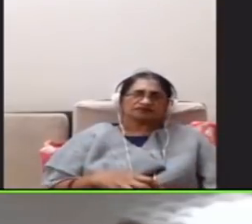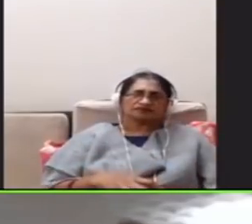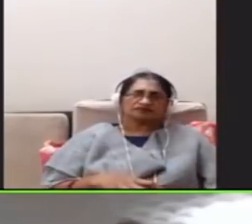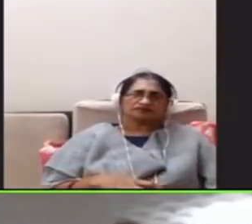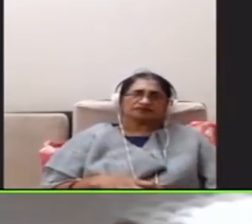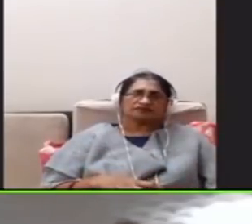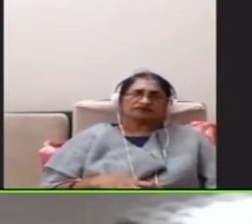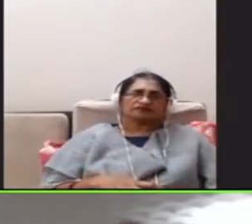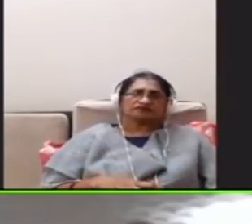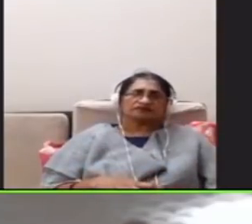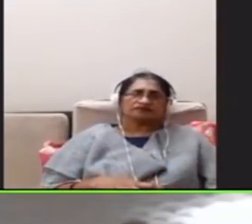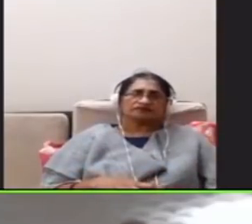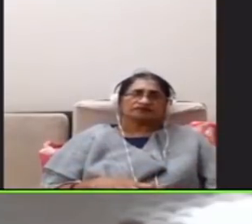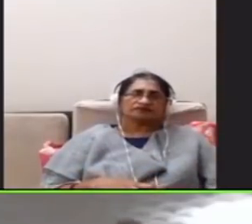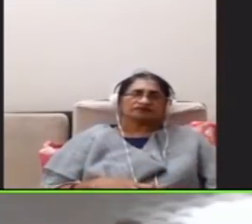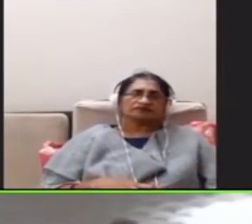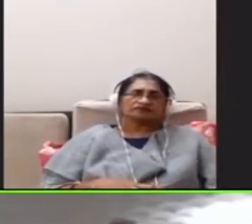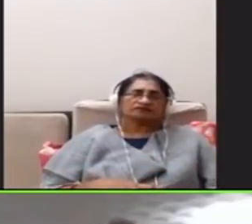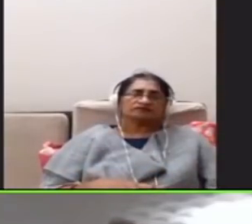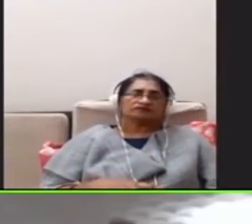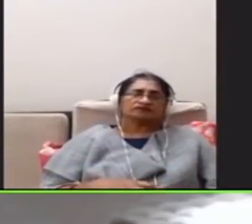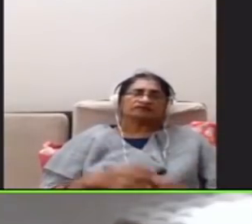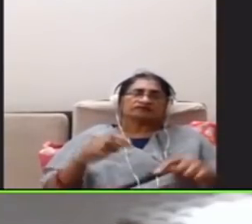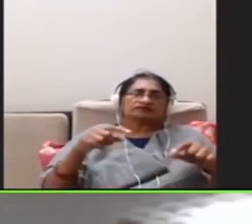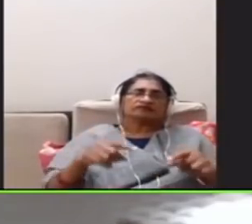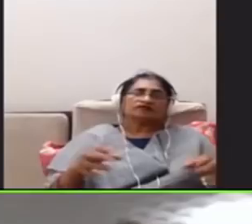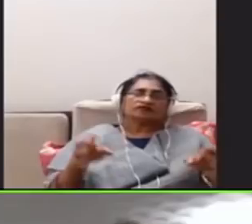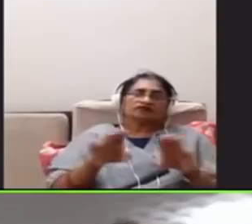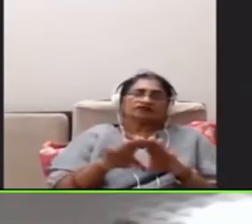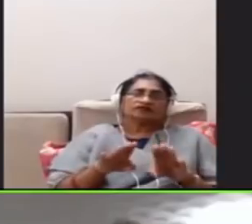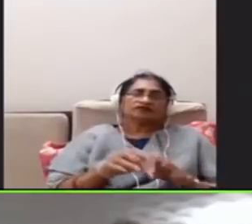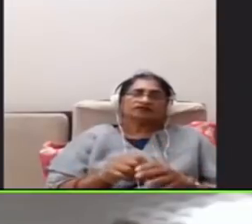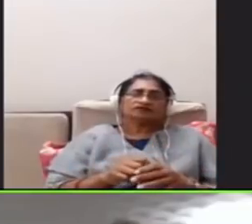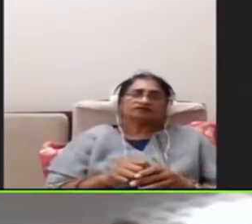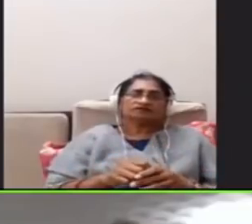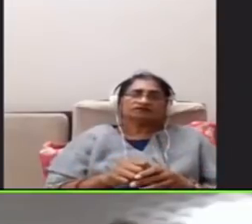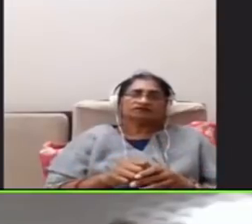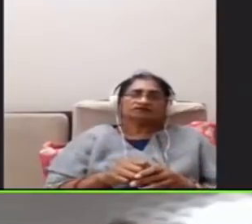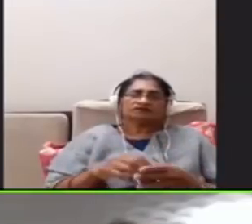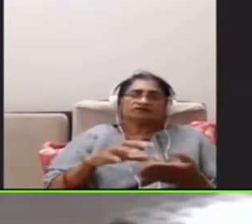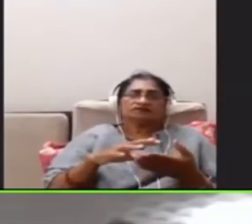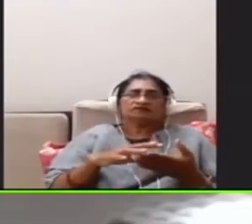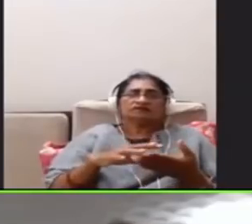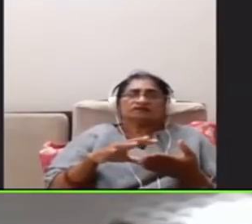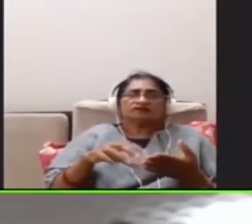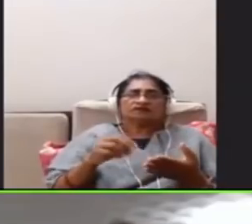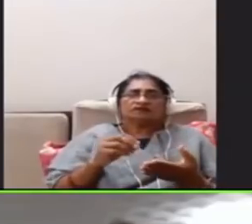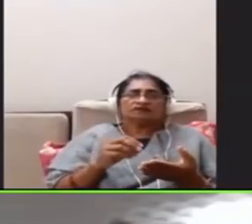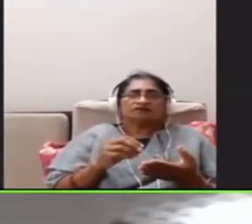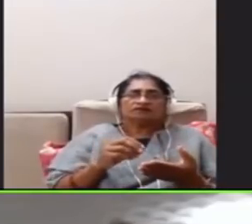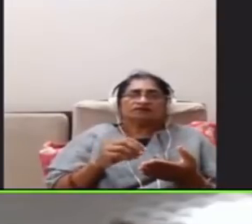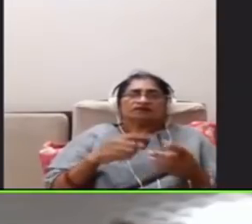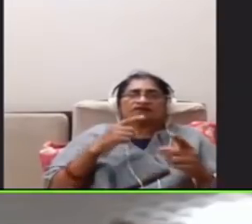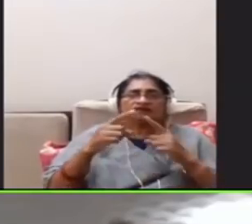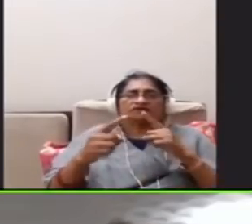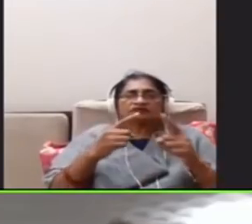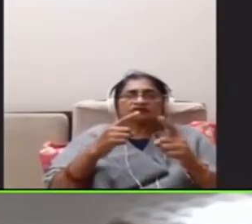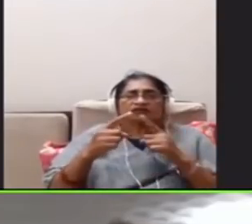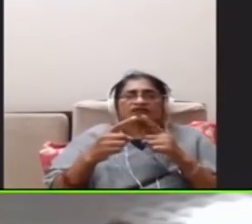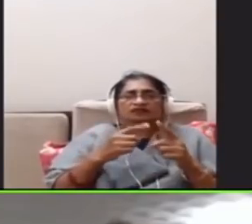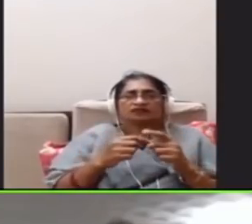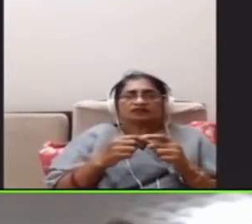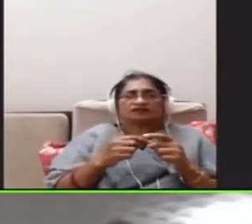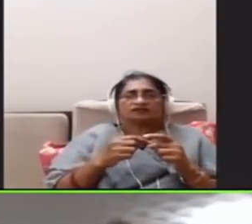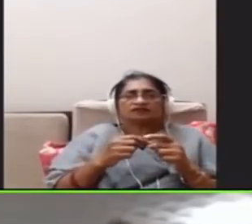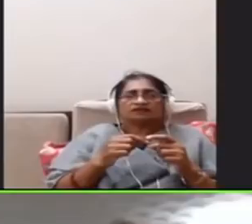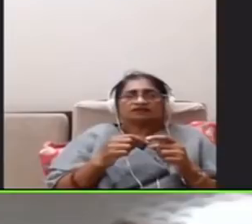Just to wind up, I read a little anecdote where I was speaking at a